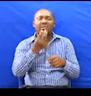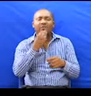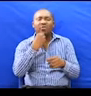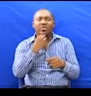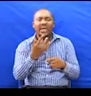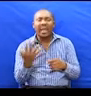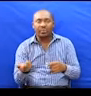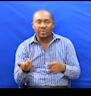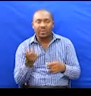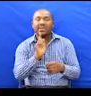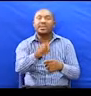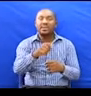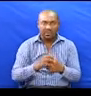eat?